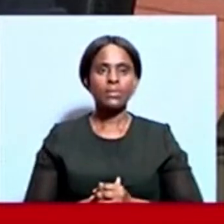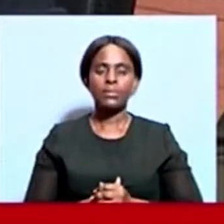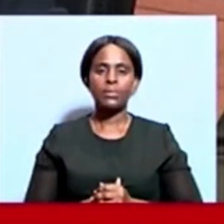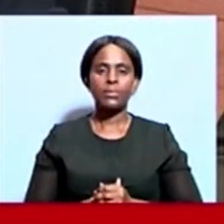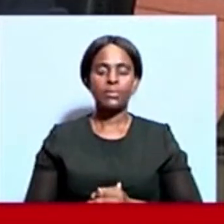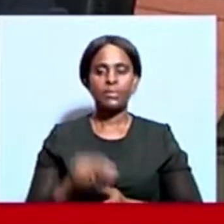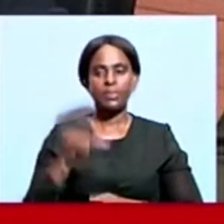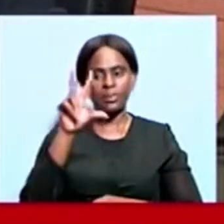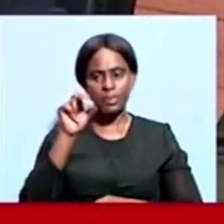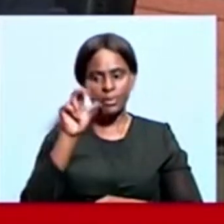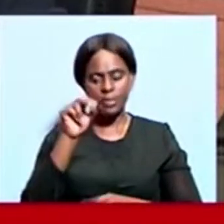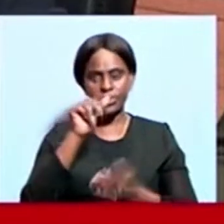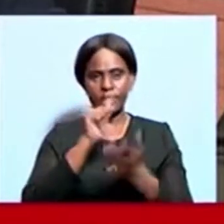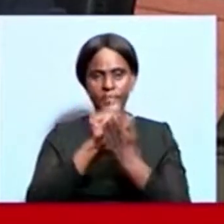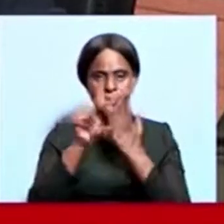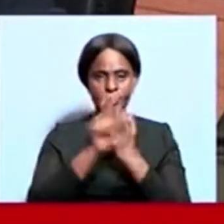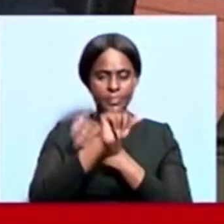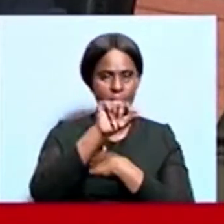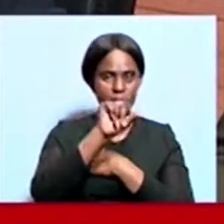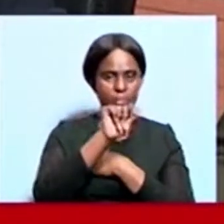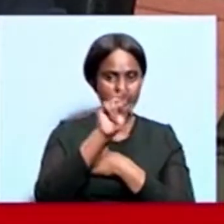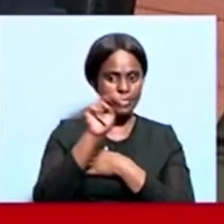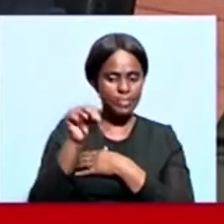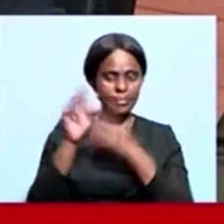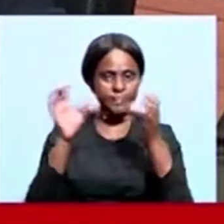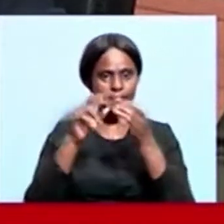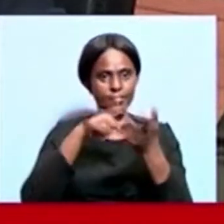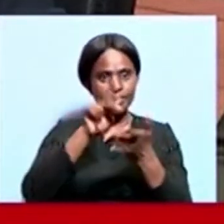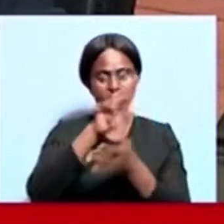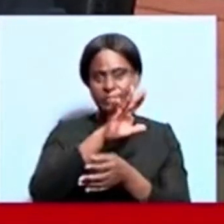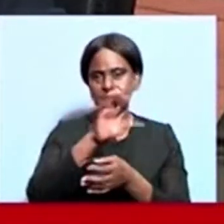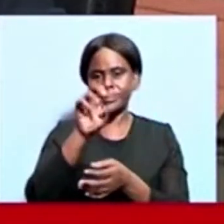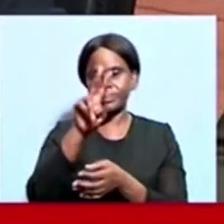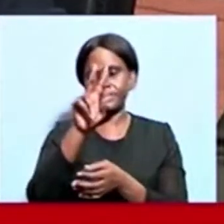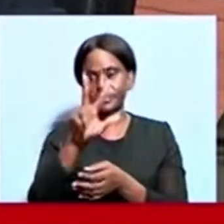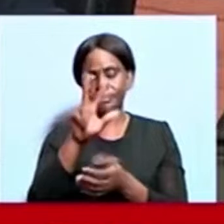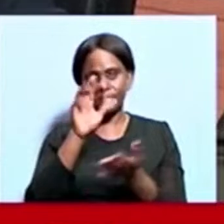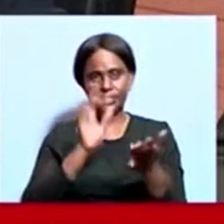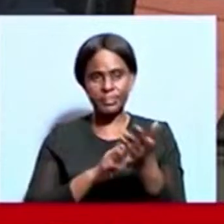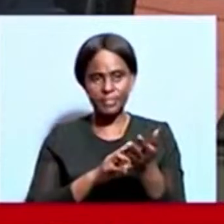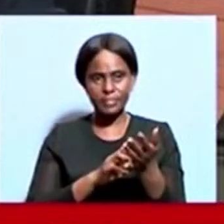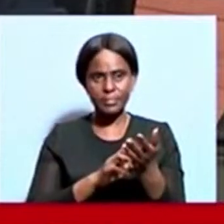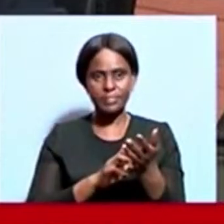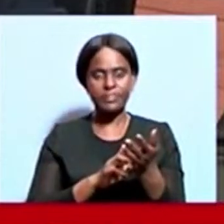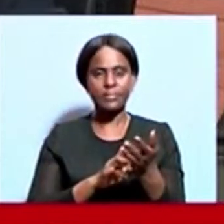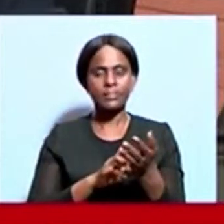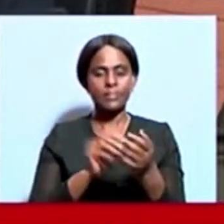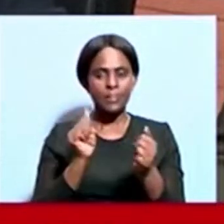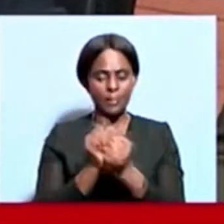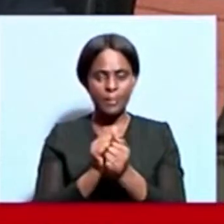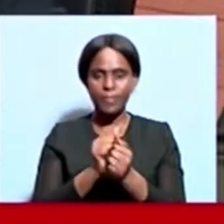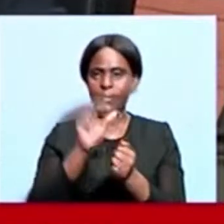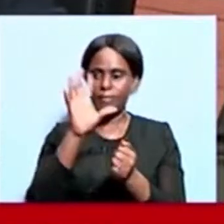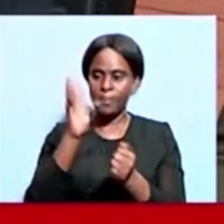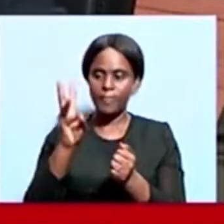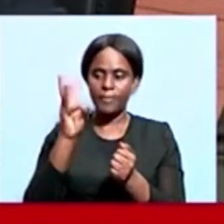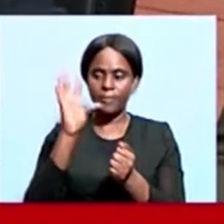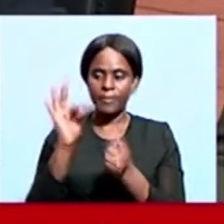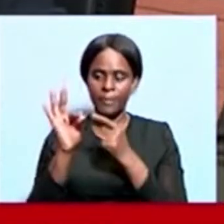on 30th August 2022, the council paid 523,000 in respect of